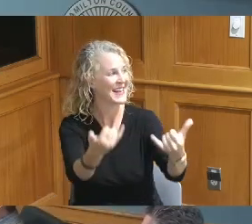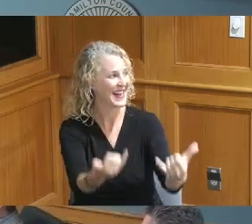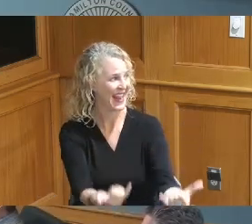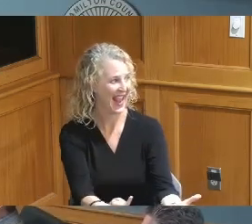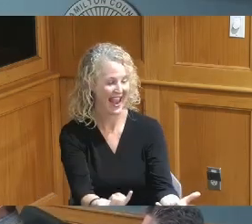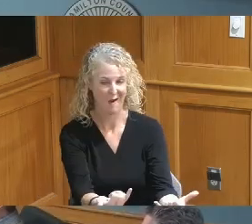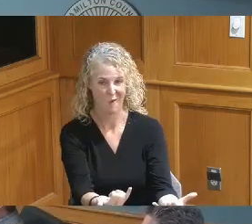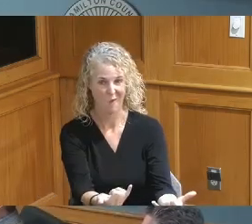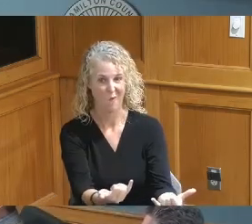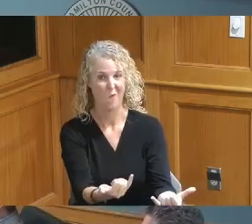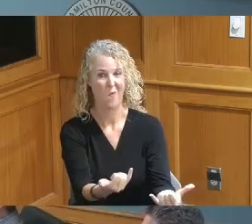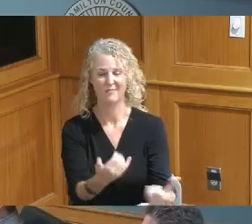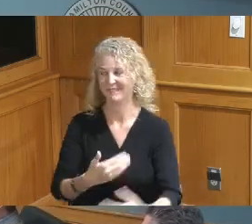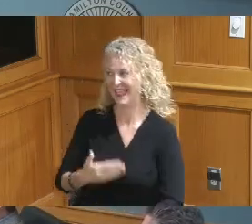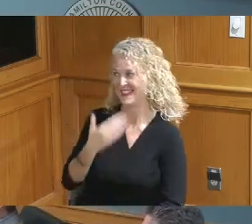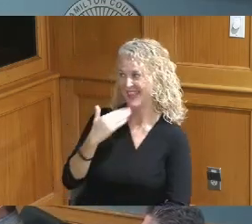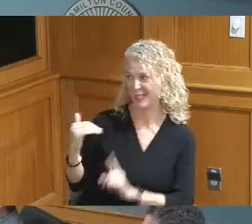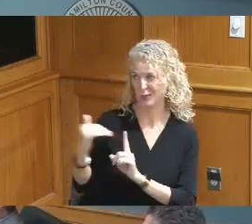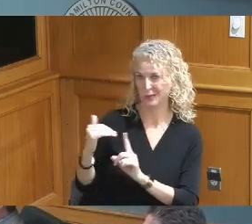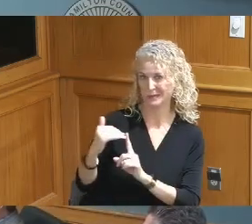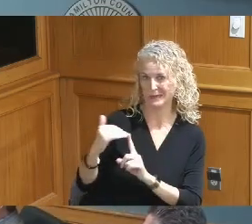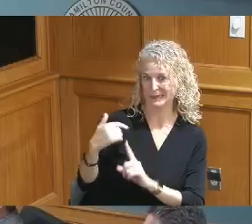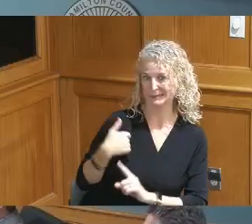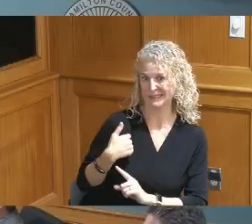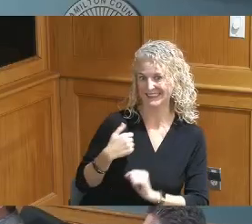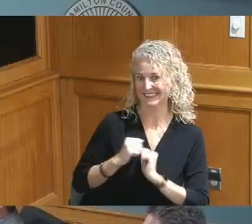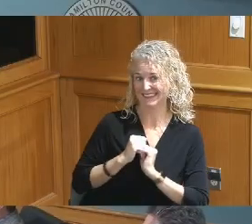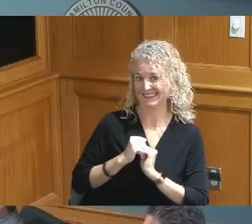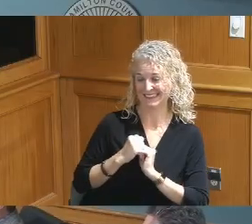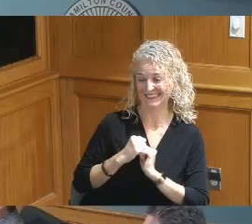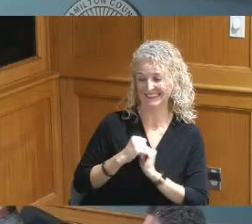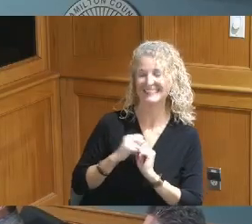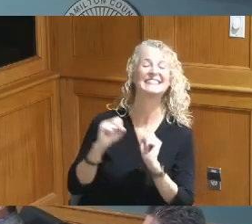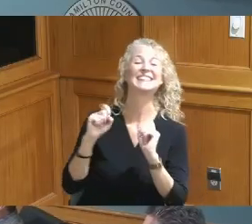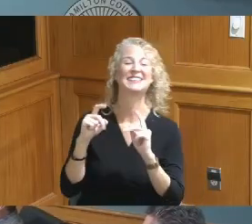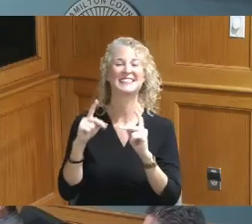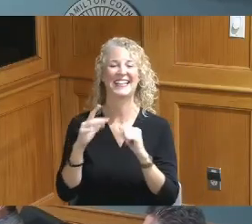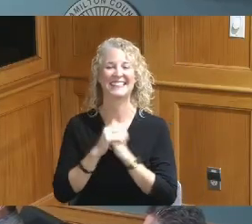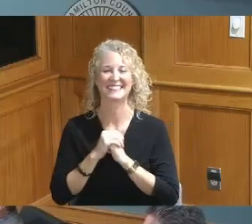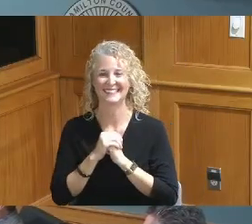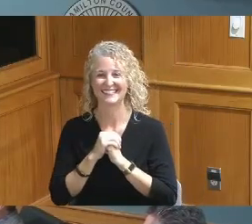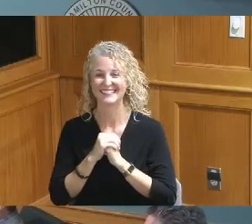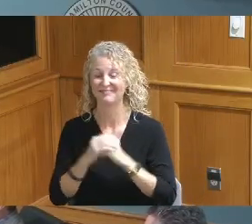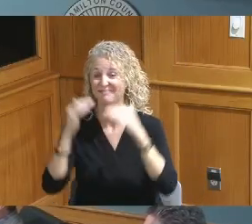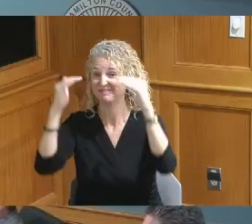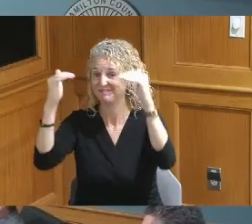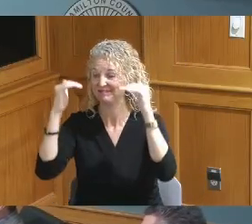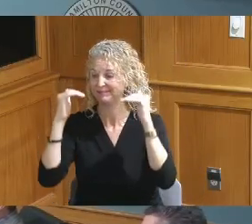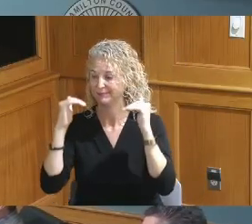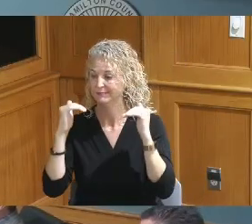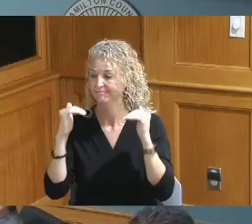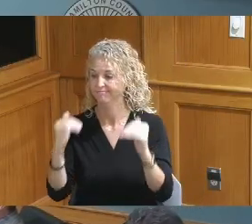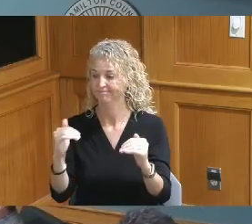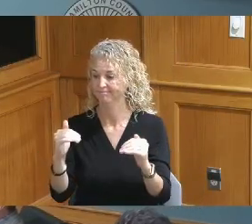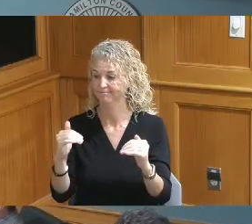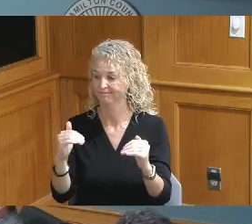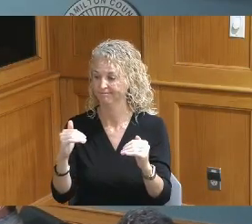Goodness. Thank you for that. I appreciate that. All right. Our second